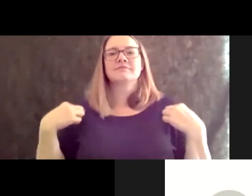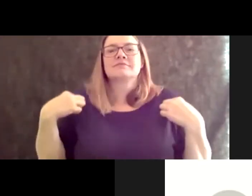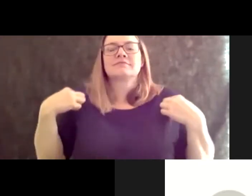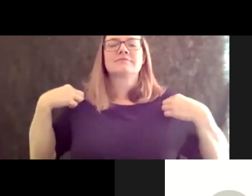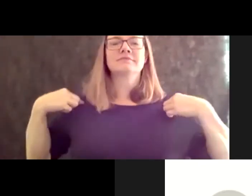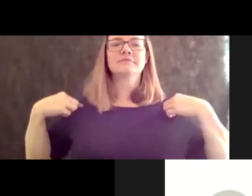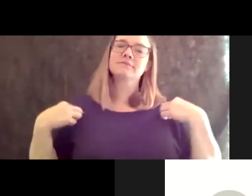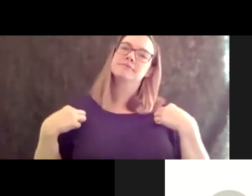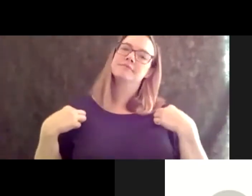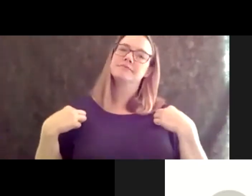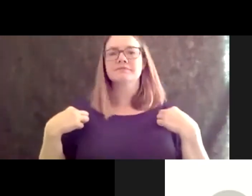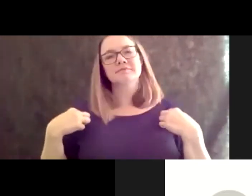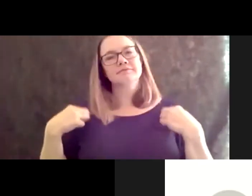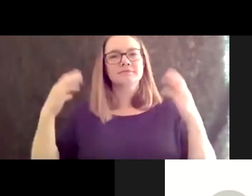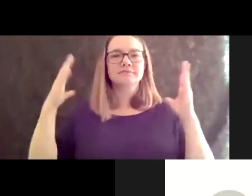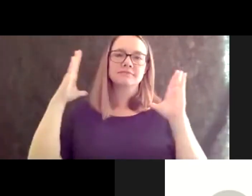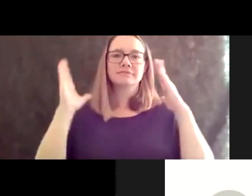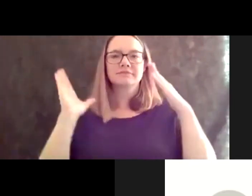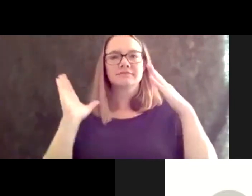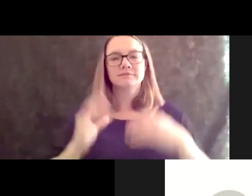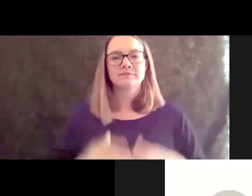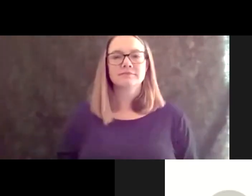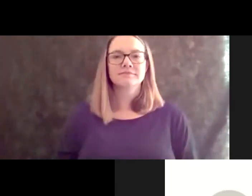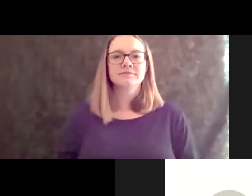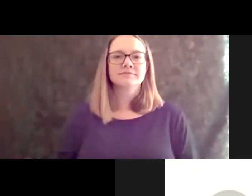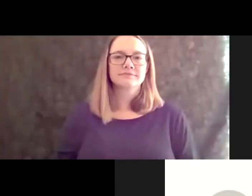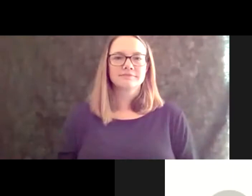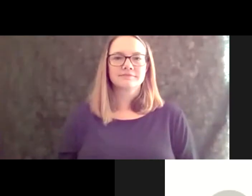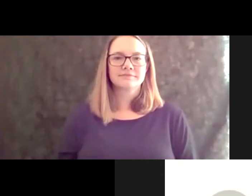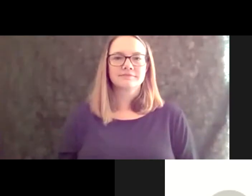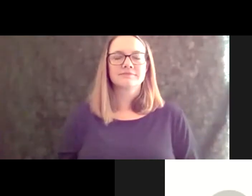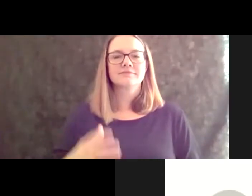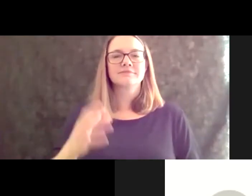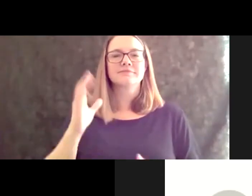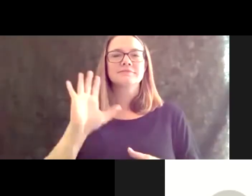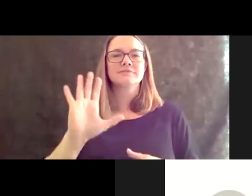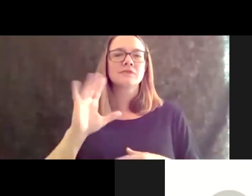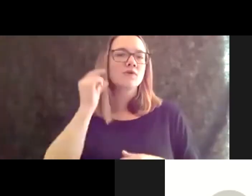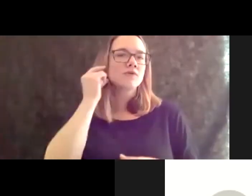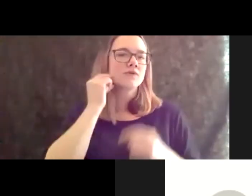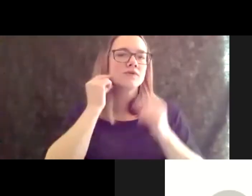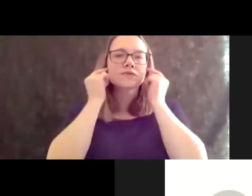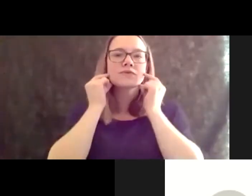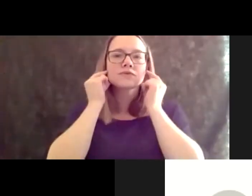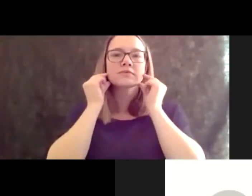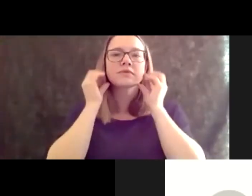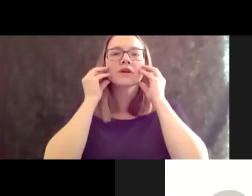Move your head. Relax your jaw.